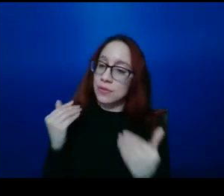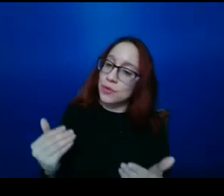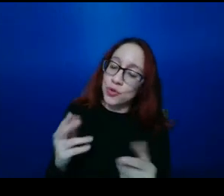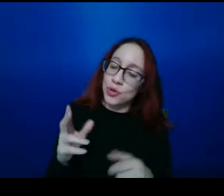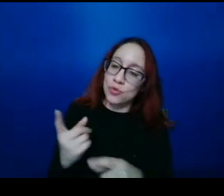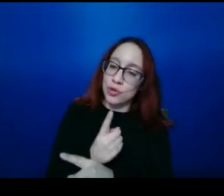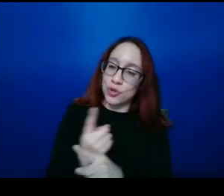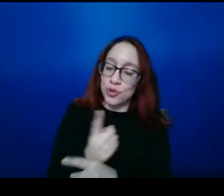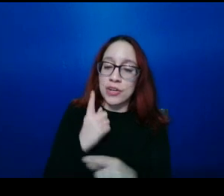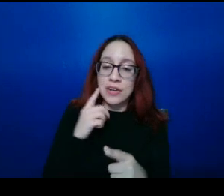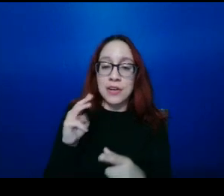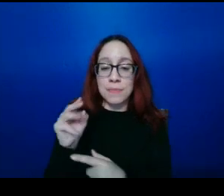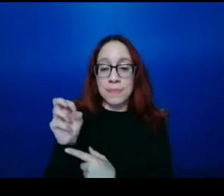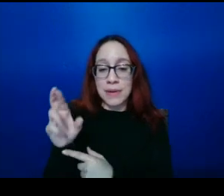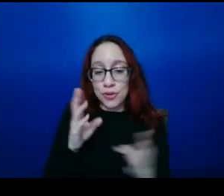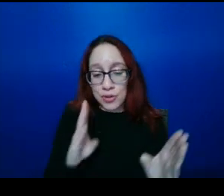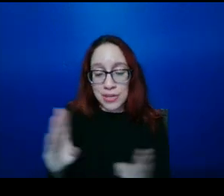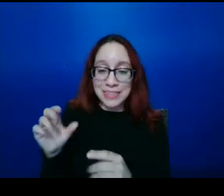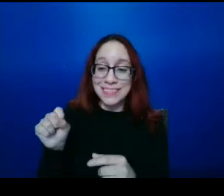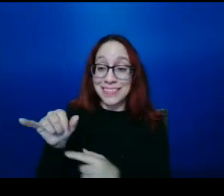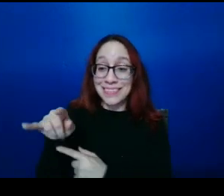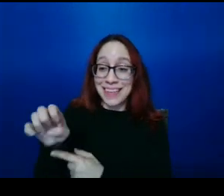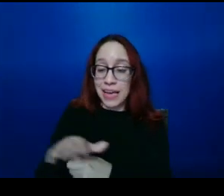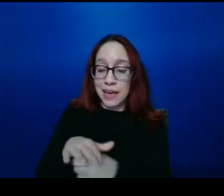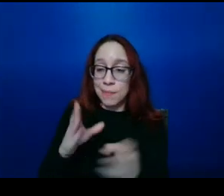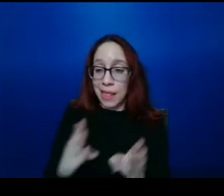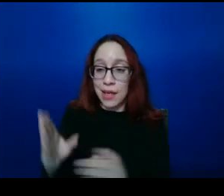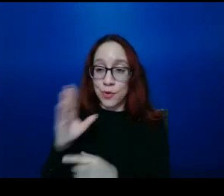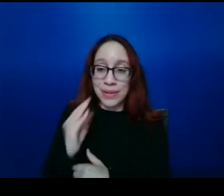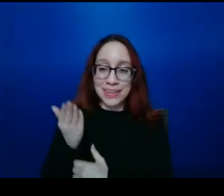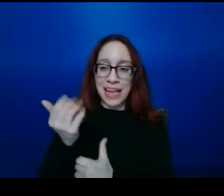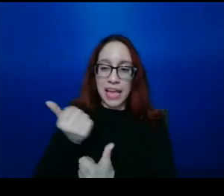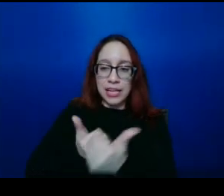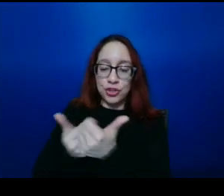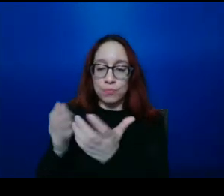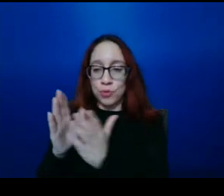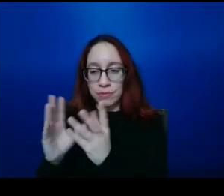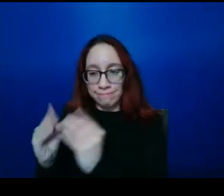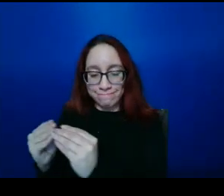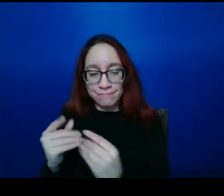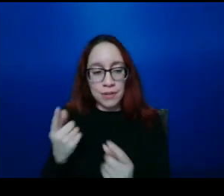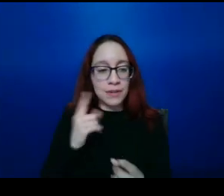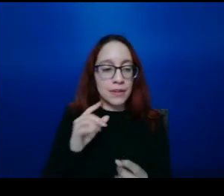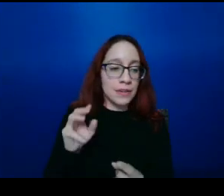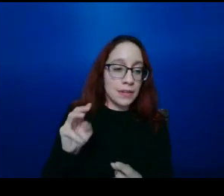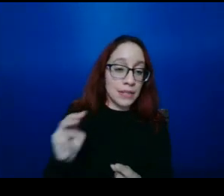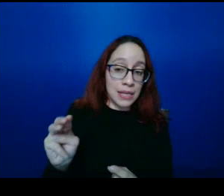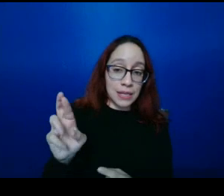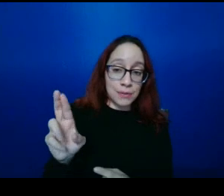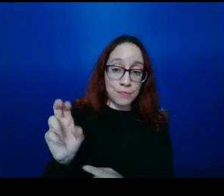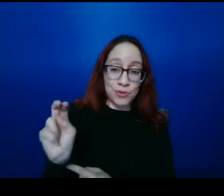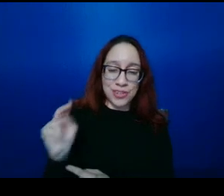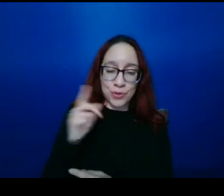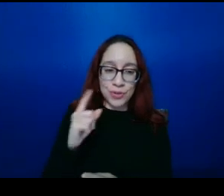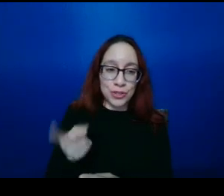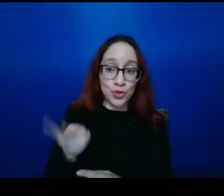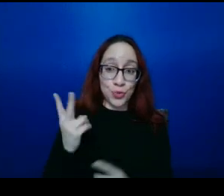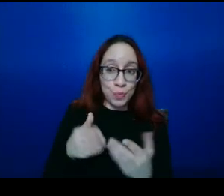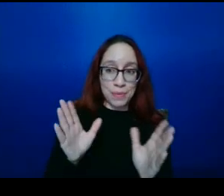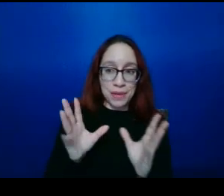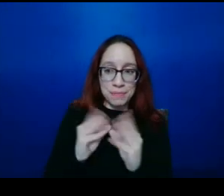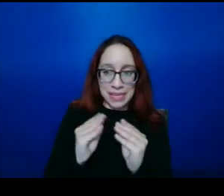normally would. There would be master planning, there would be site planning. Each of those would come before you at every appropriate stage. As Mr. Baird said, it would require two public meetings to